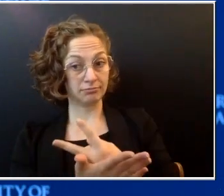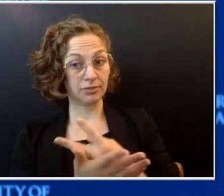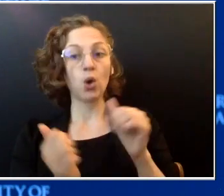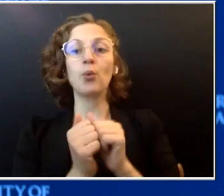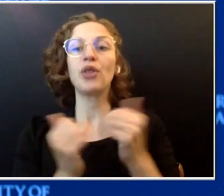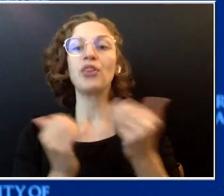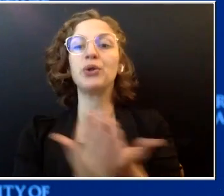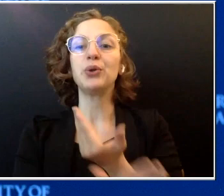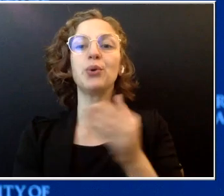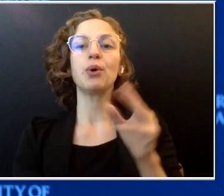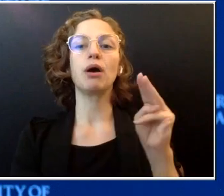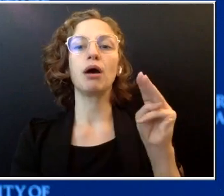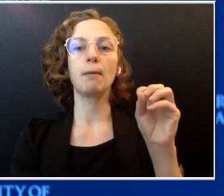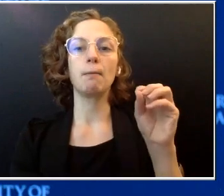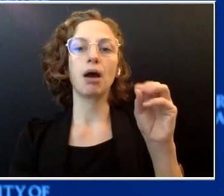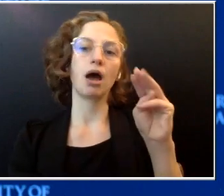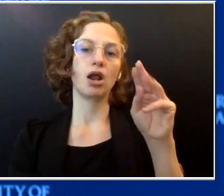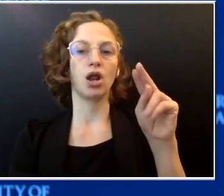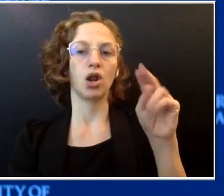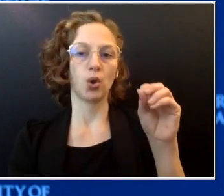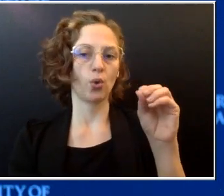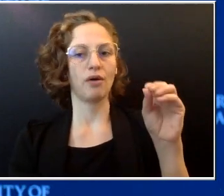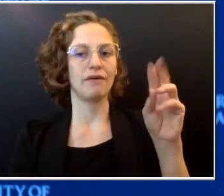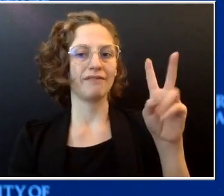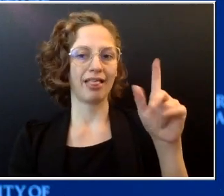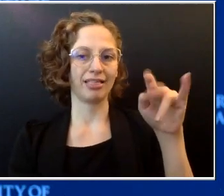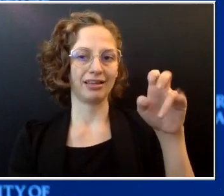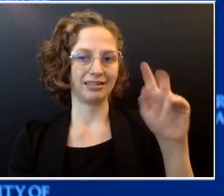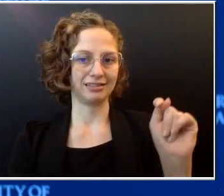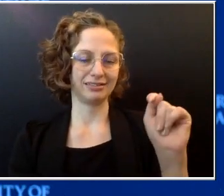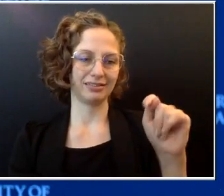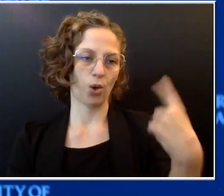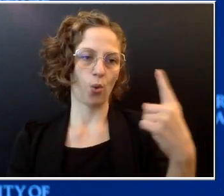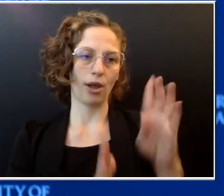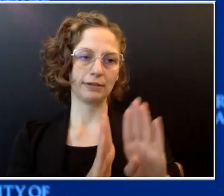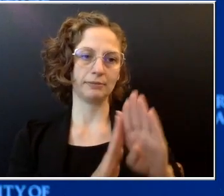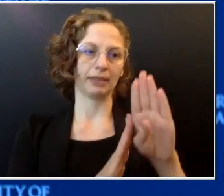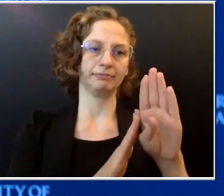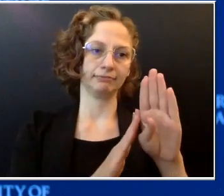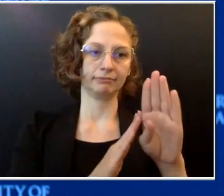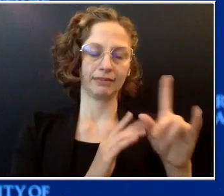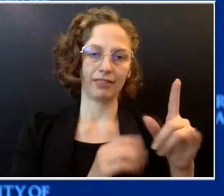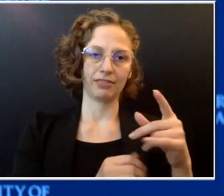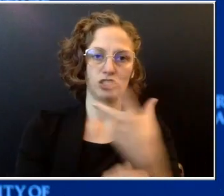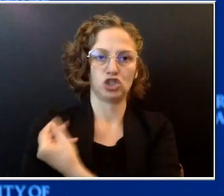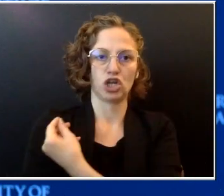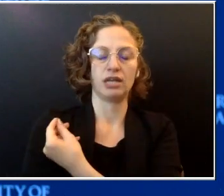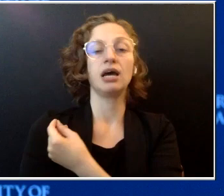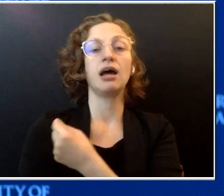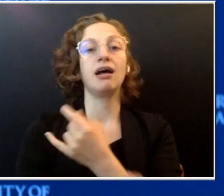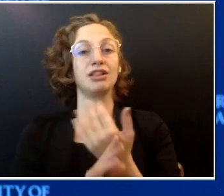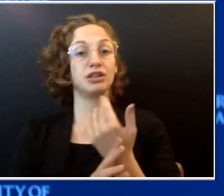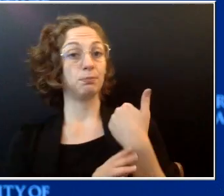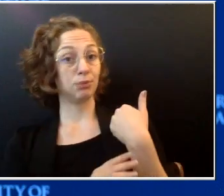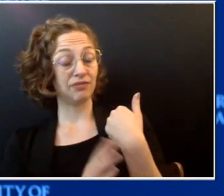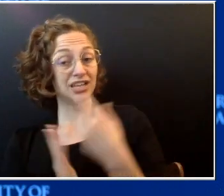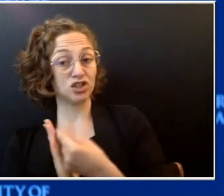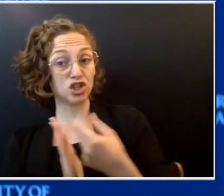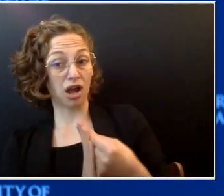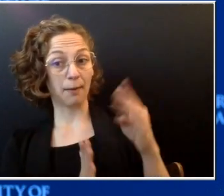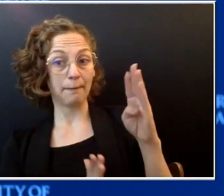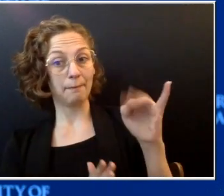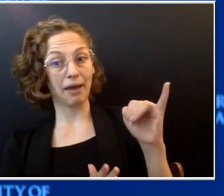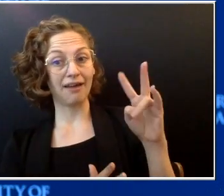shot, the previous one that we have been using almost for the past year, the bivalent, is no longer authorized. So we are